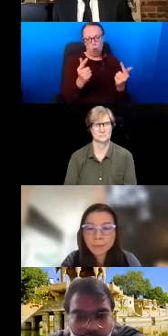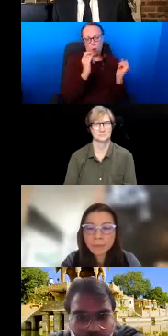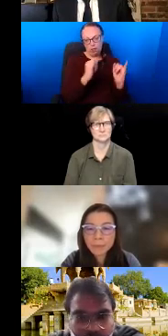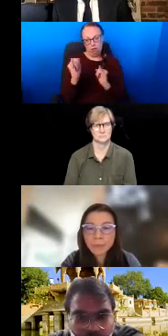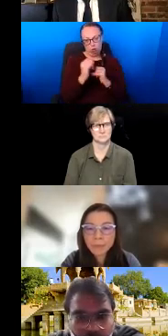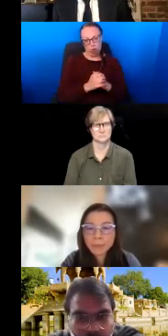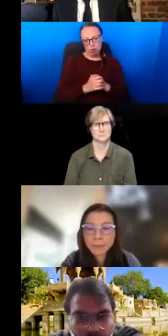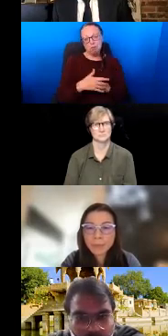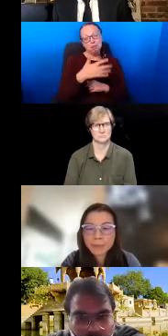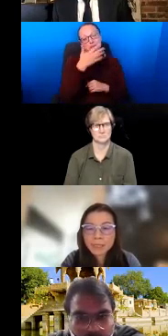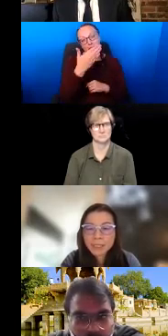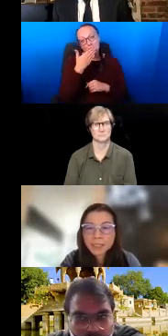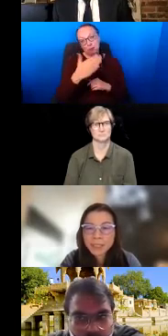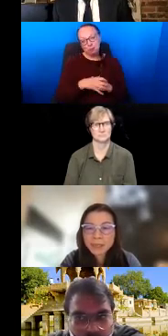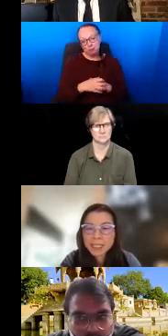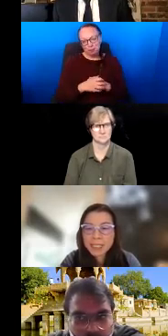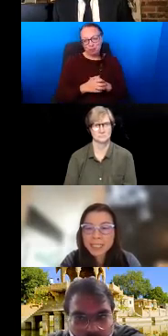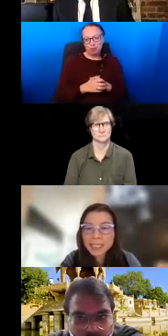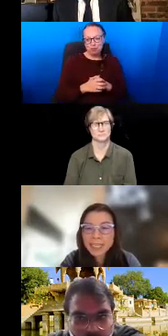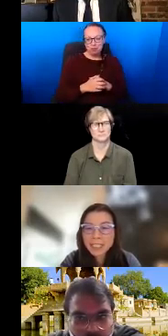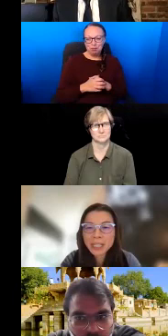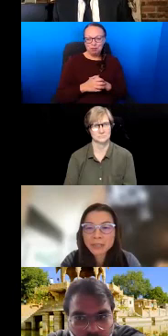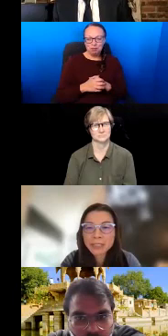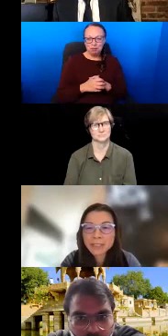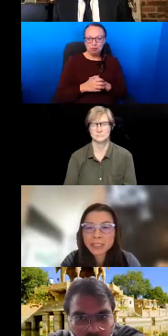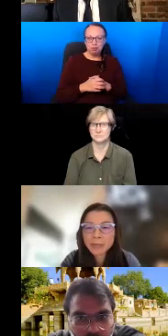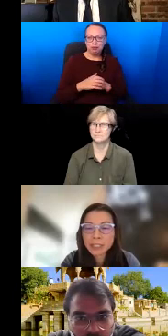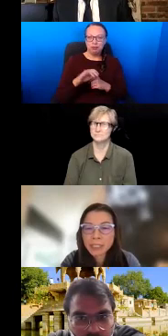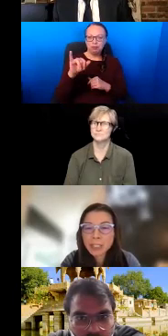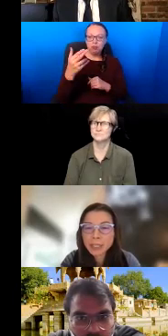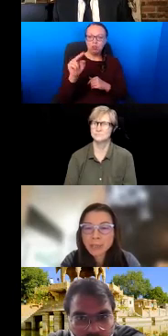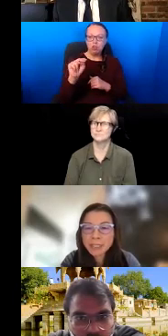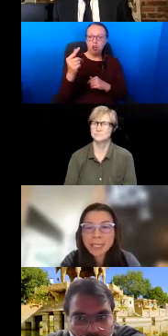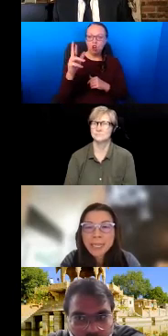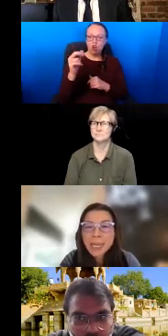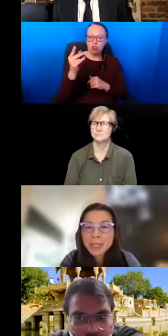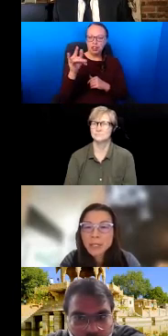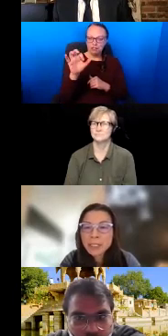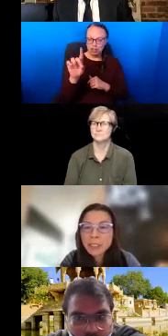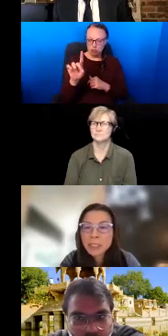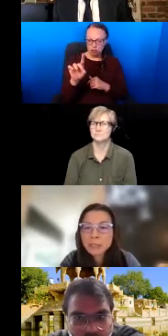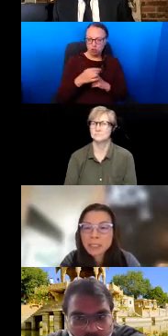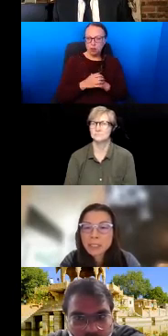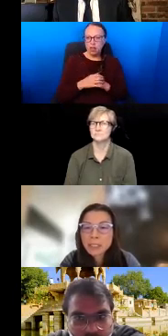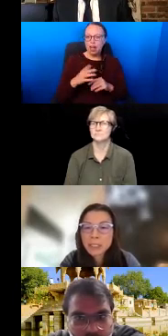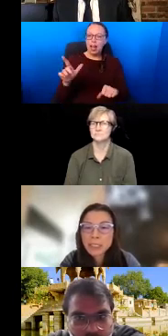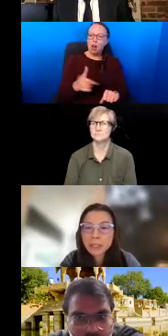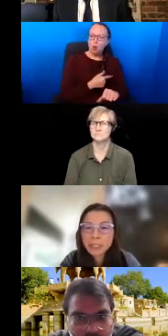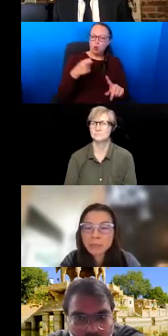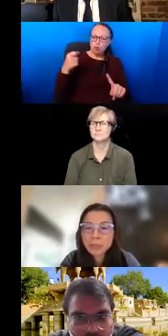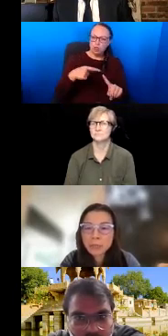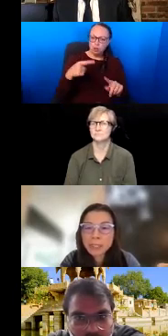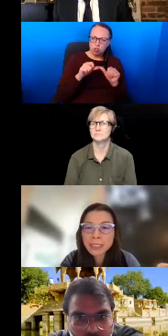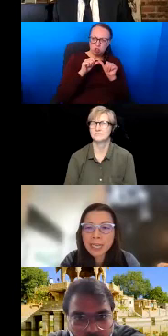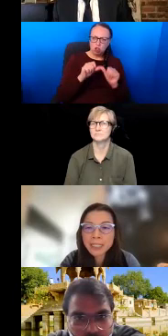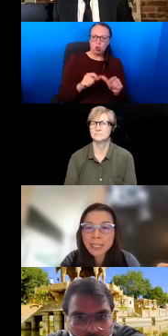Great, thank you. All right, next, John Greenfield's question in the chat box. How long do stimulation-induced